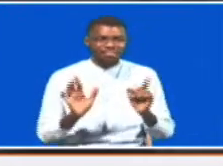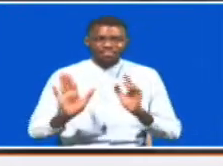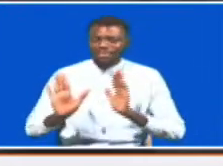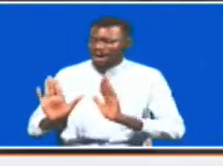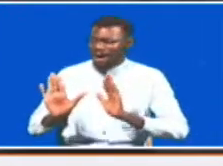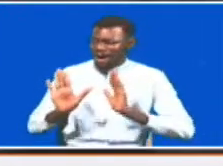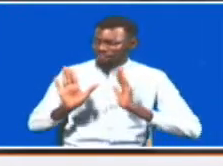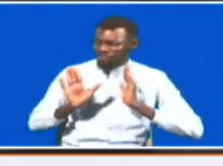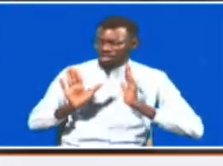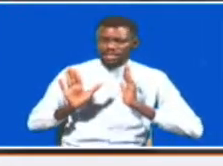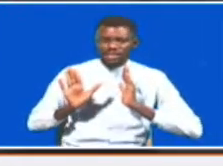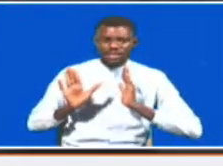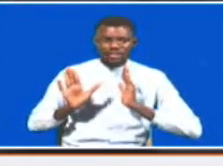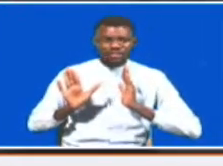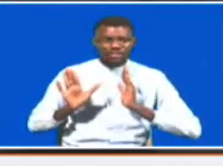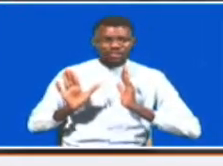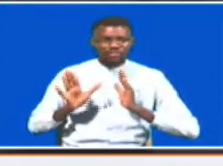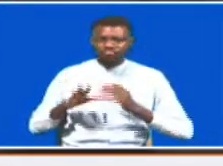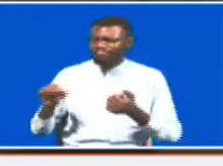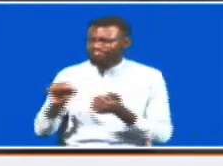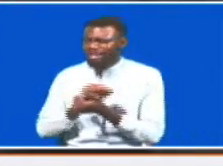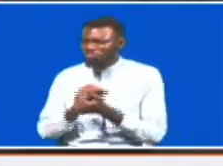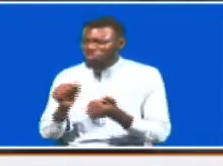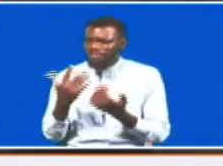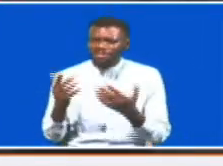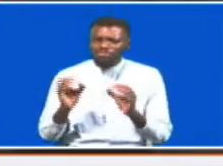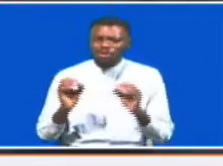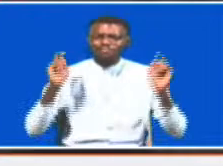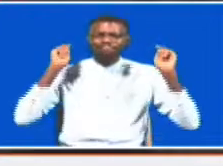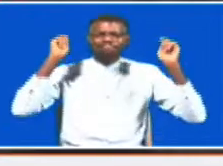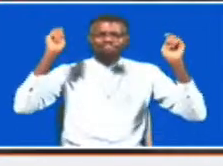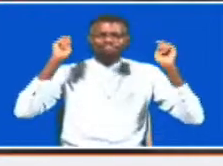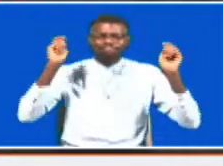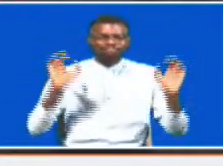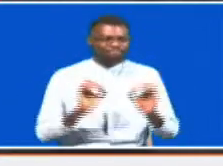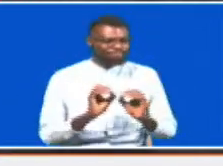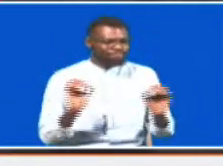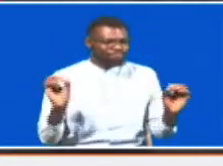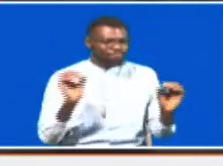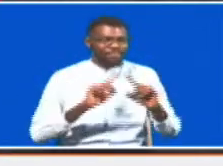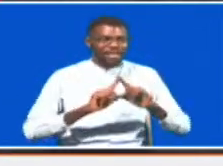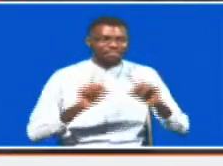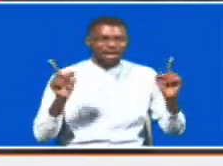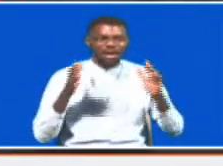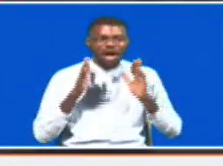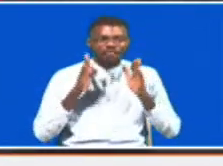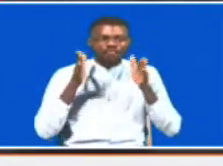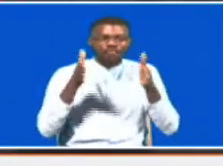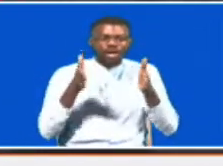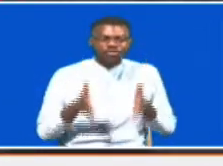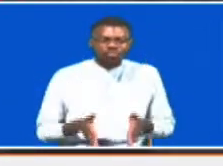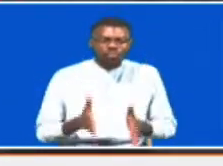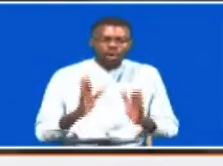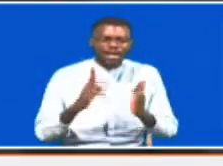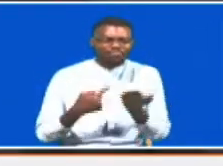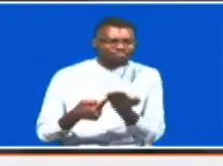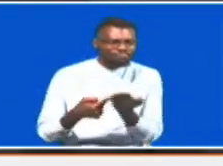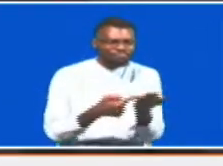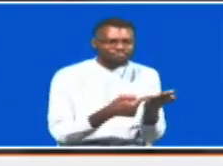from destructive demonstrations and instead commit themselves to the path of